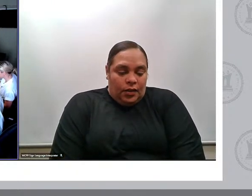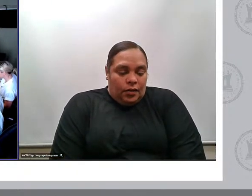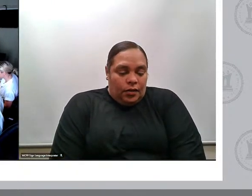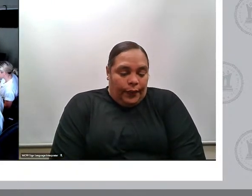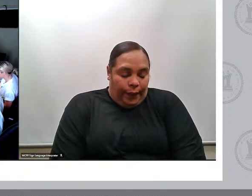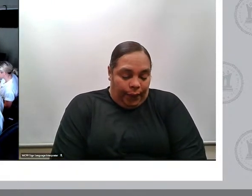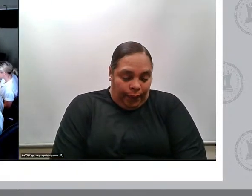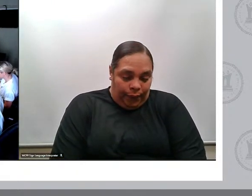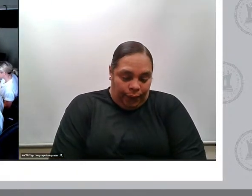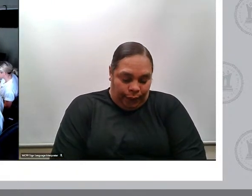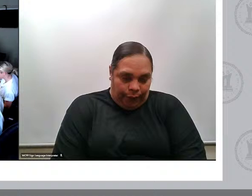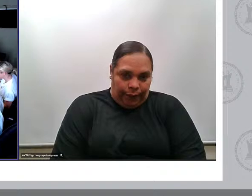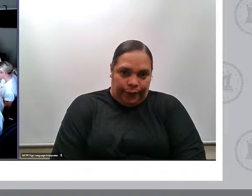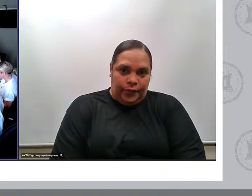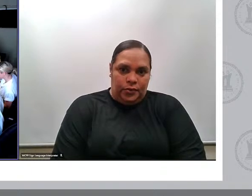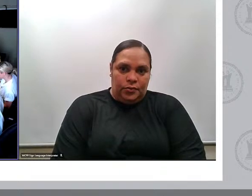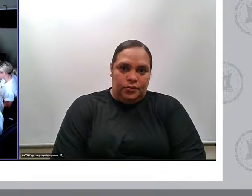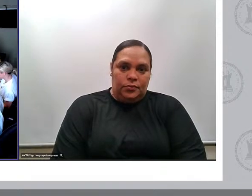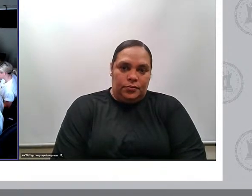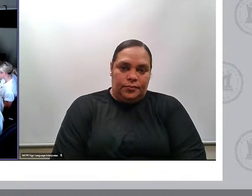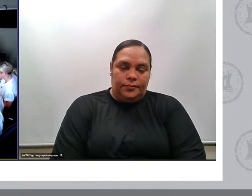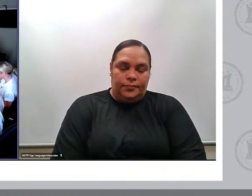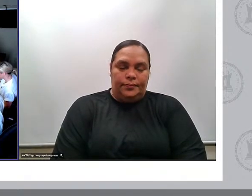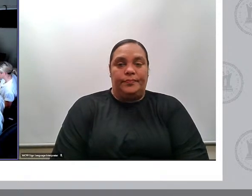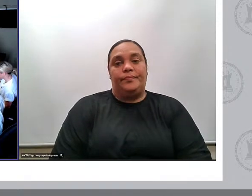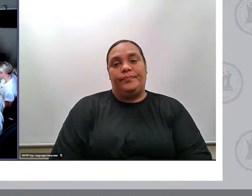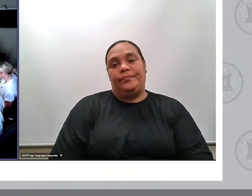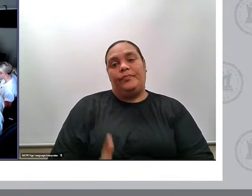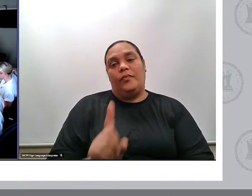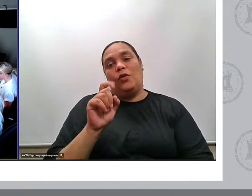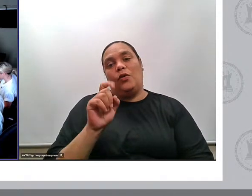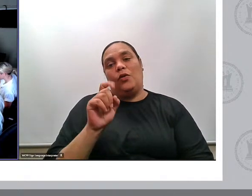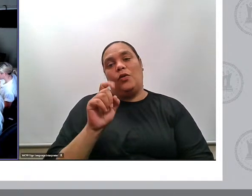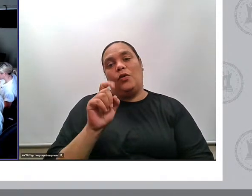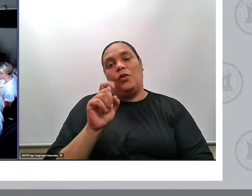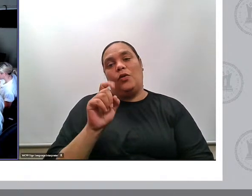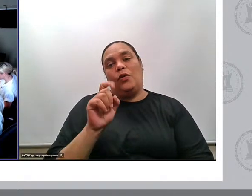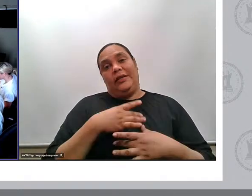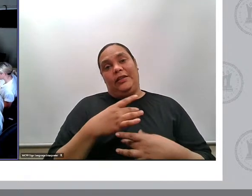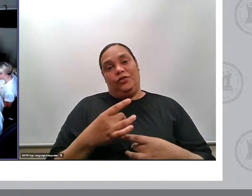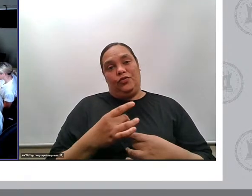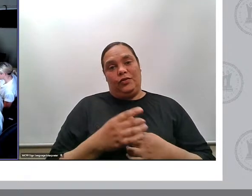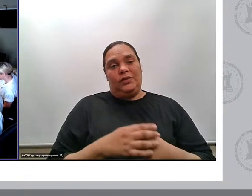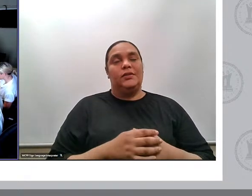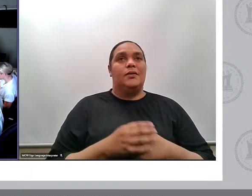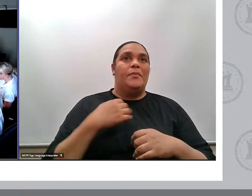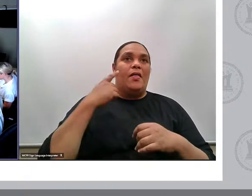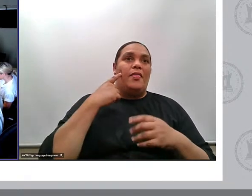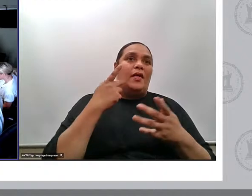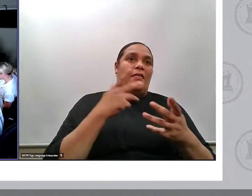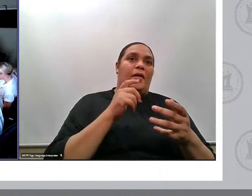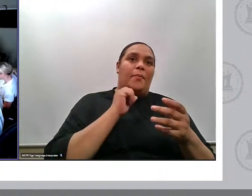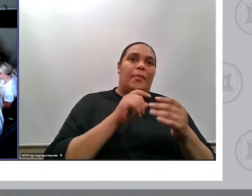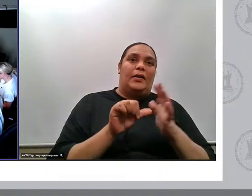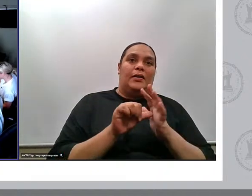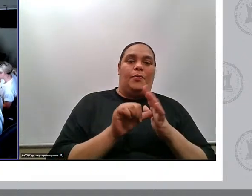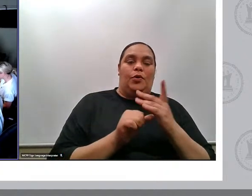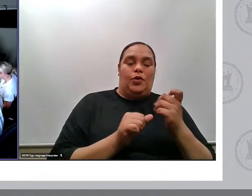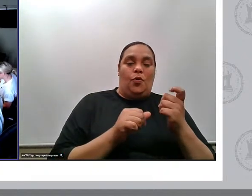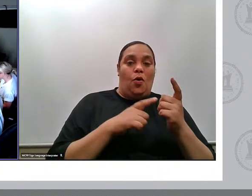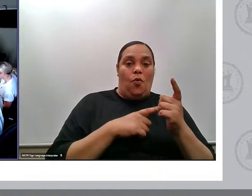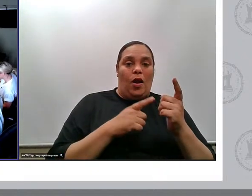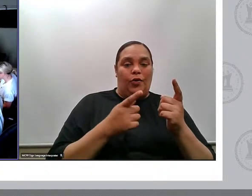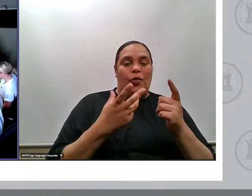Then, in terms of the questions on the conflict of interest, I think that's a critical one, because one